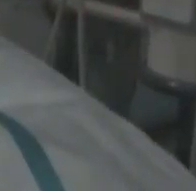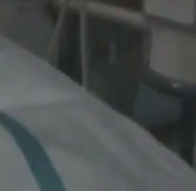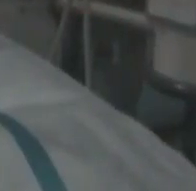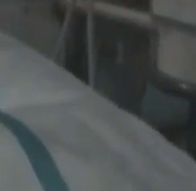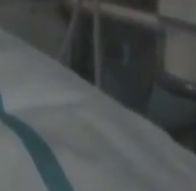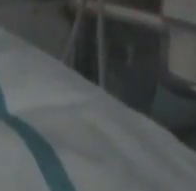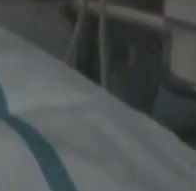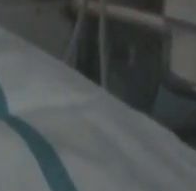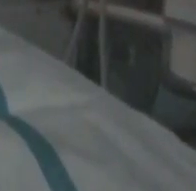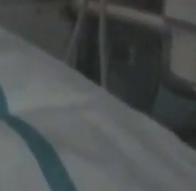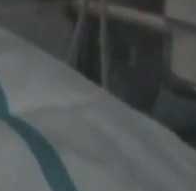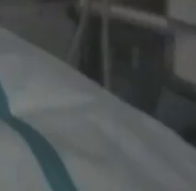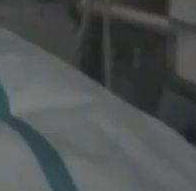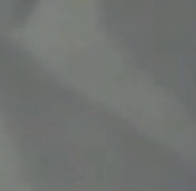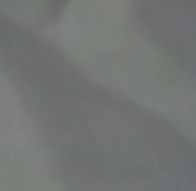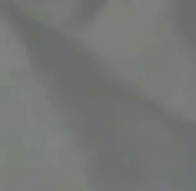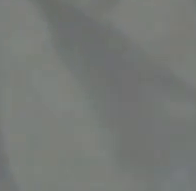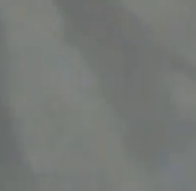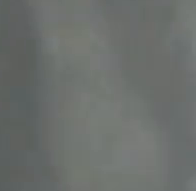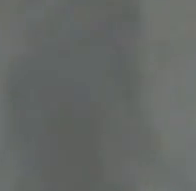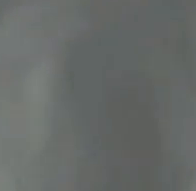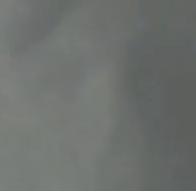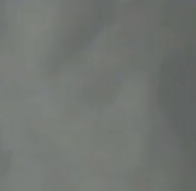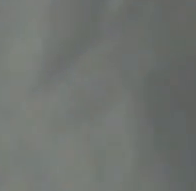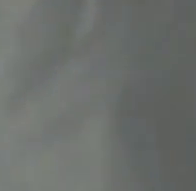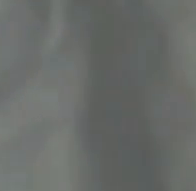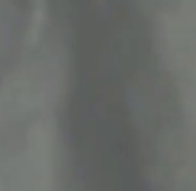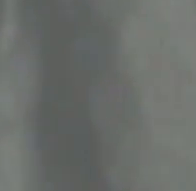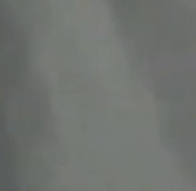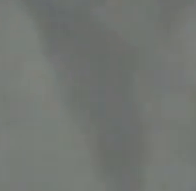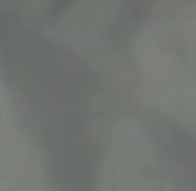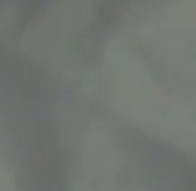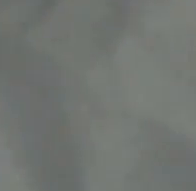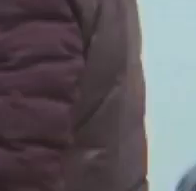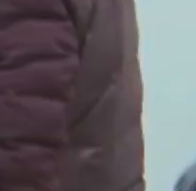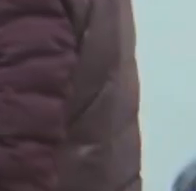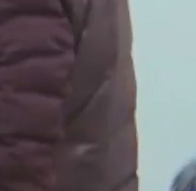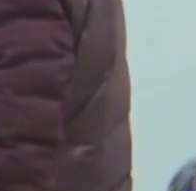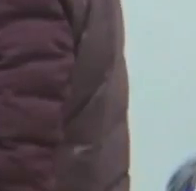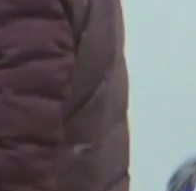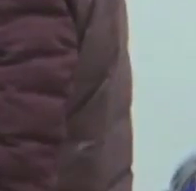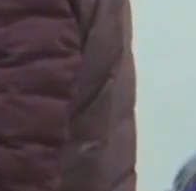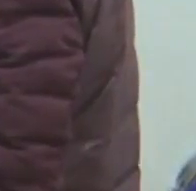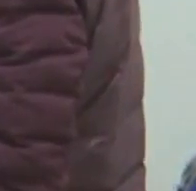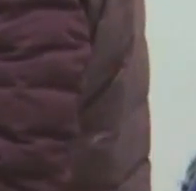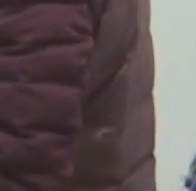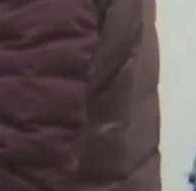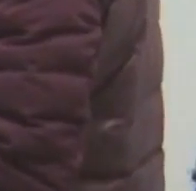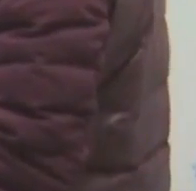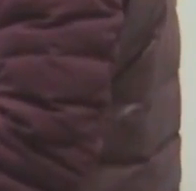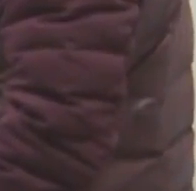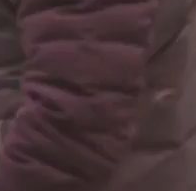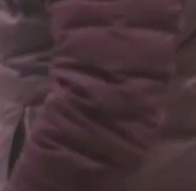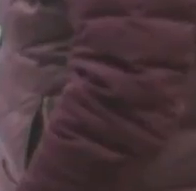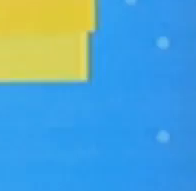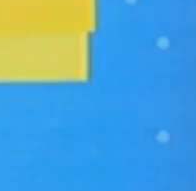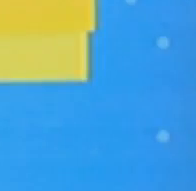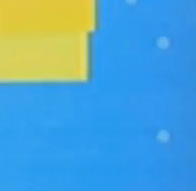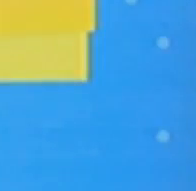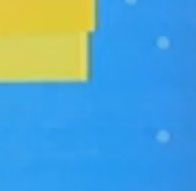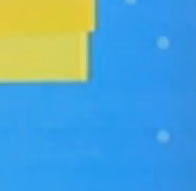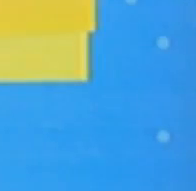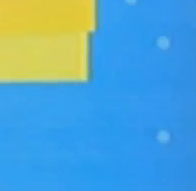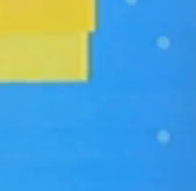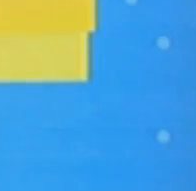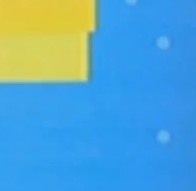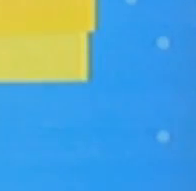Tonight, fresh concerns of community infection as 9 more test positive for the coronavirus. None of